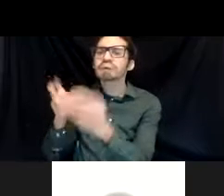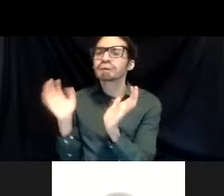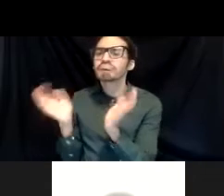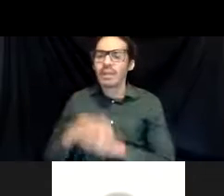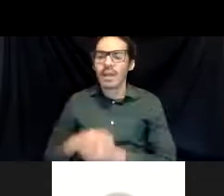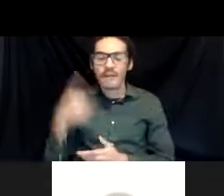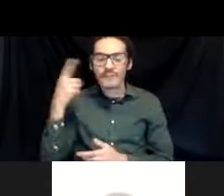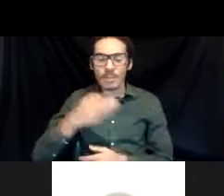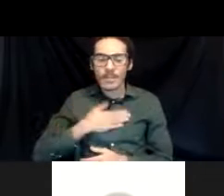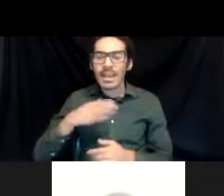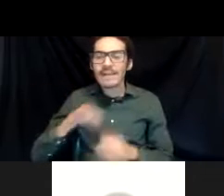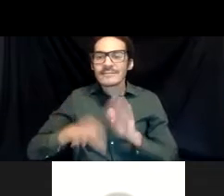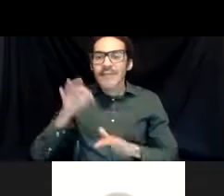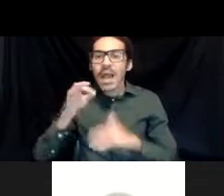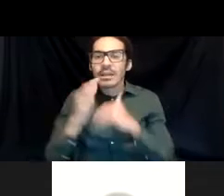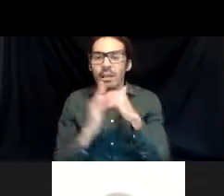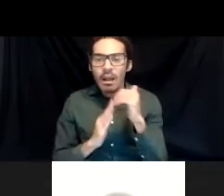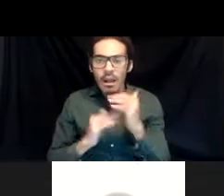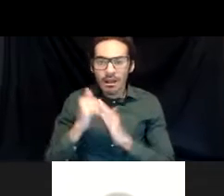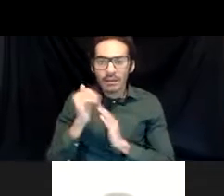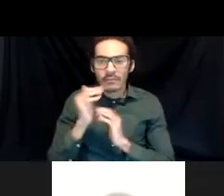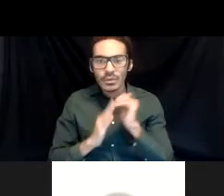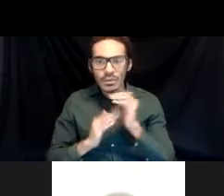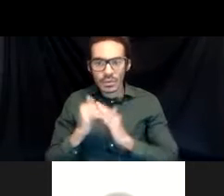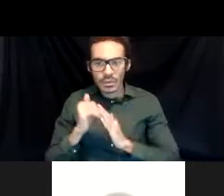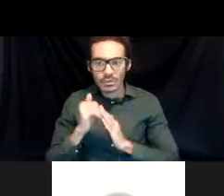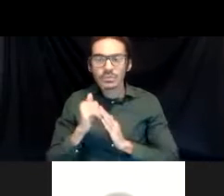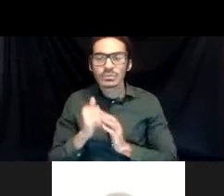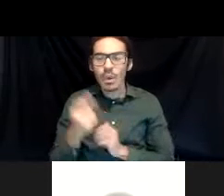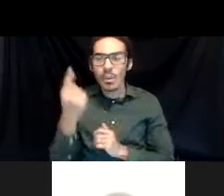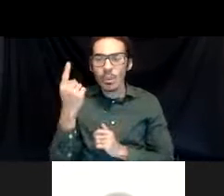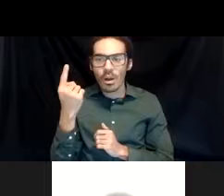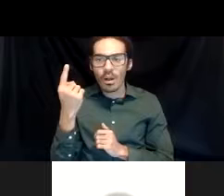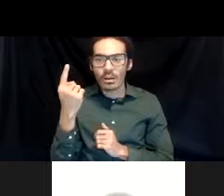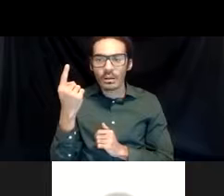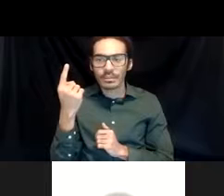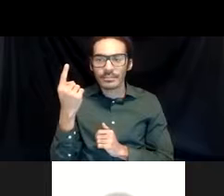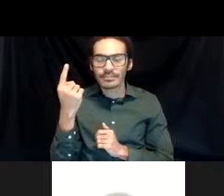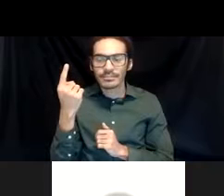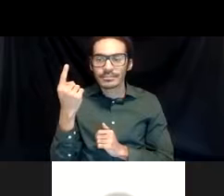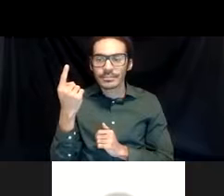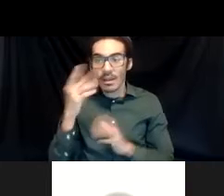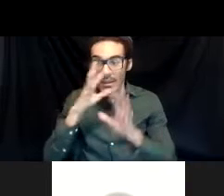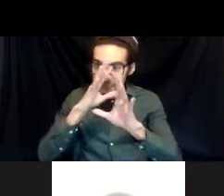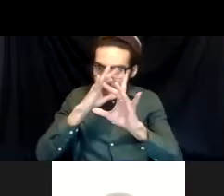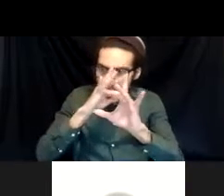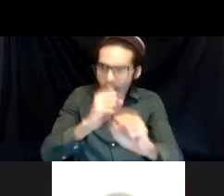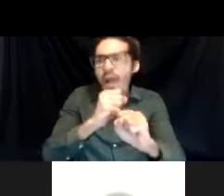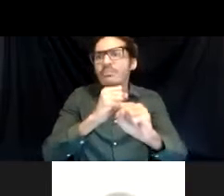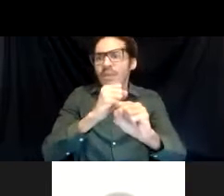finding that comfort has been one of the just the fascinating part